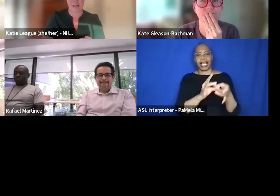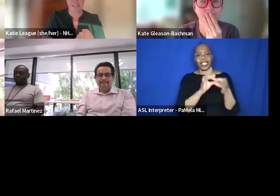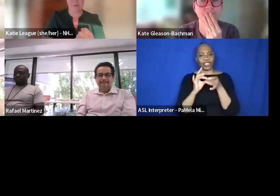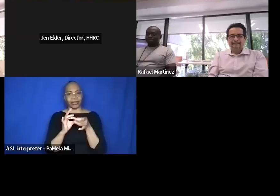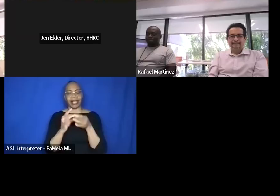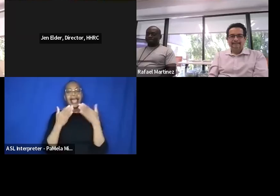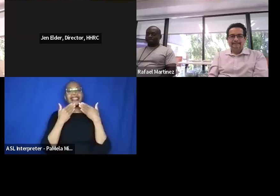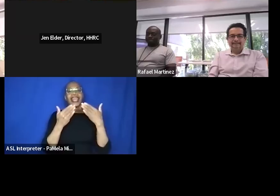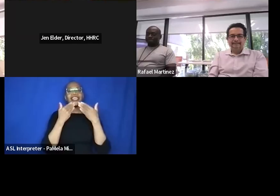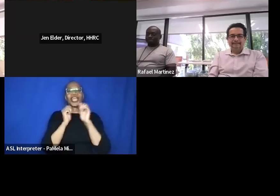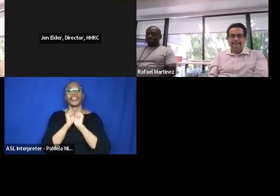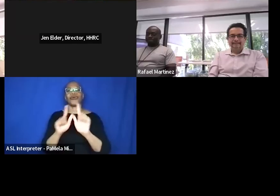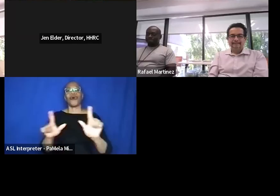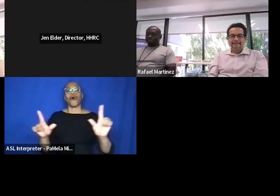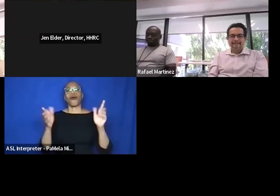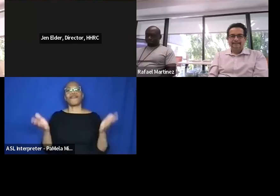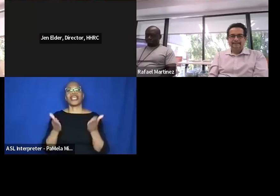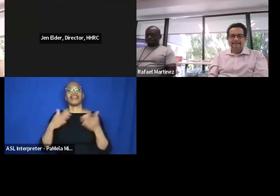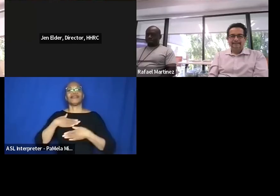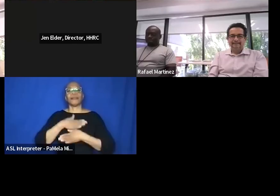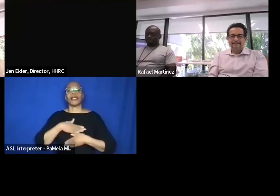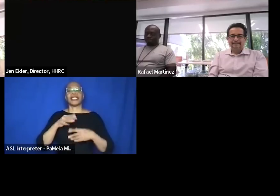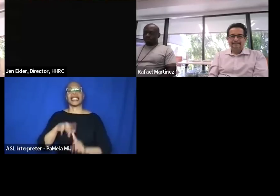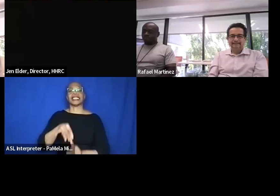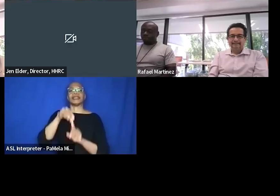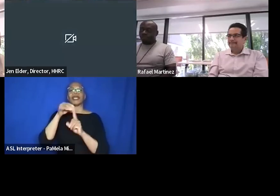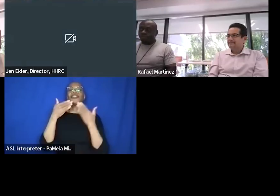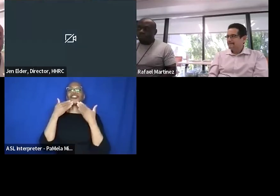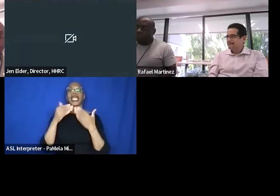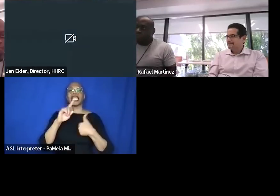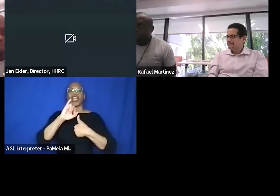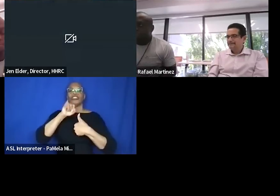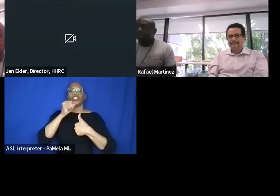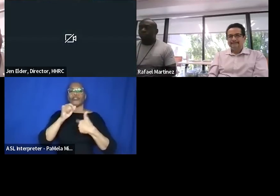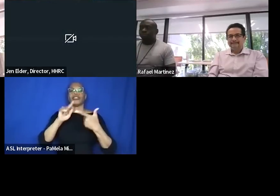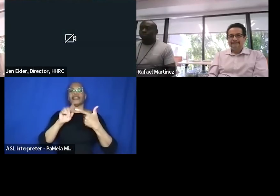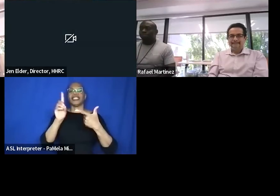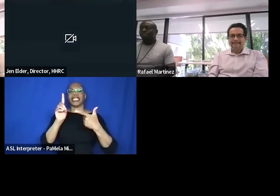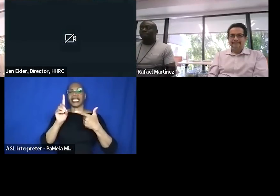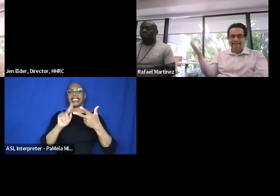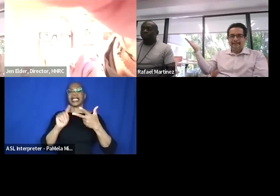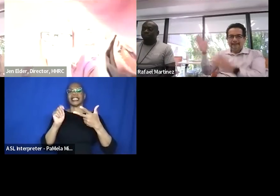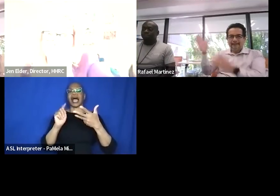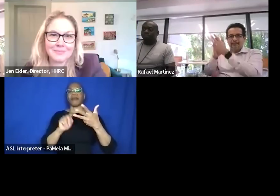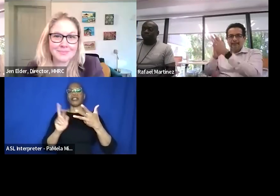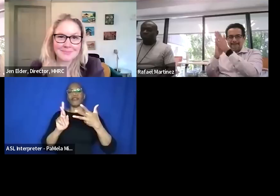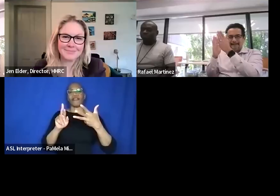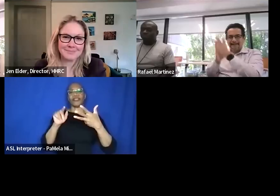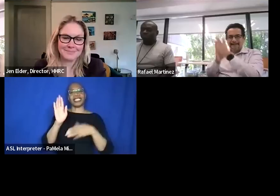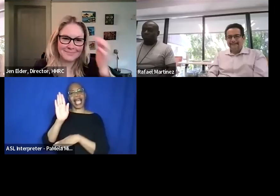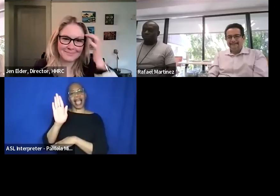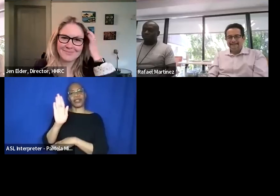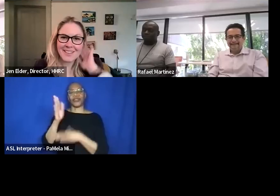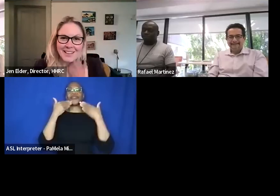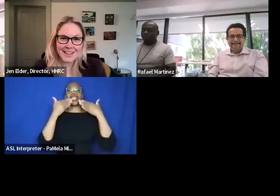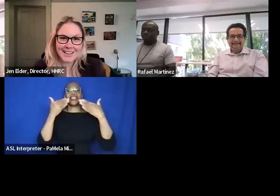being here. It's been a real pleasure, and a special thank you to Joseph, Denise, Thomas, and Raphael for this afternoon. Thank you, guys.